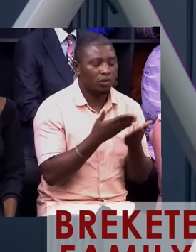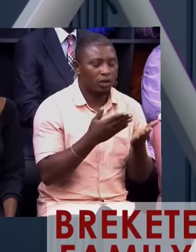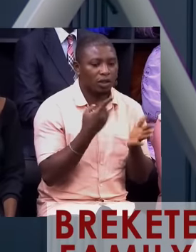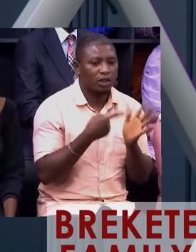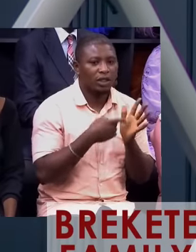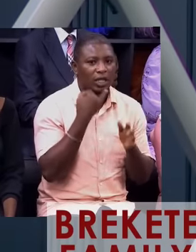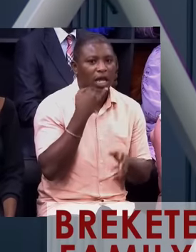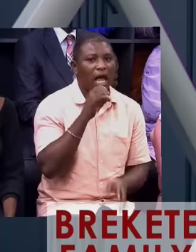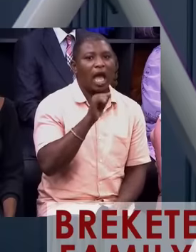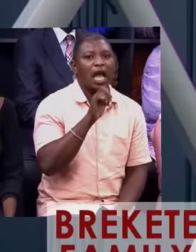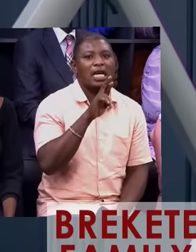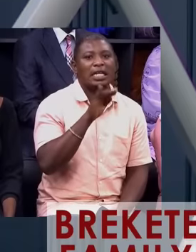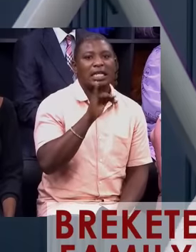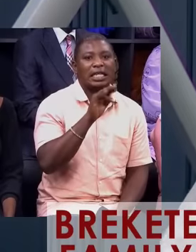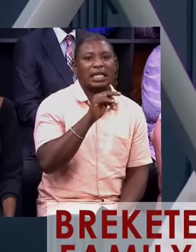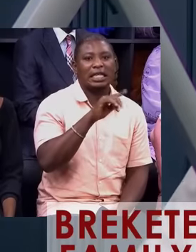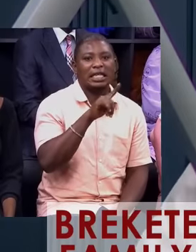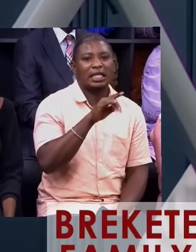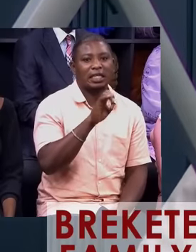from where